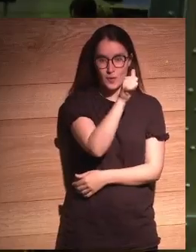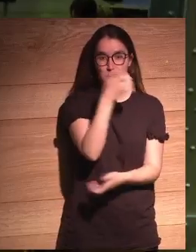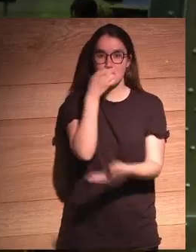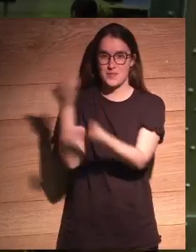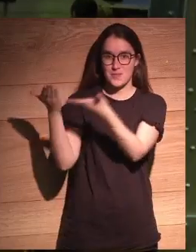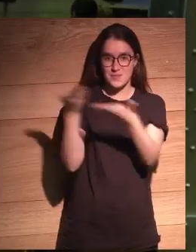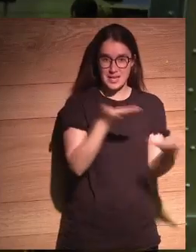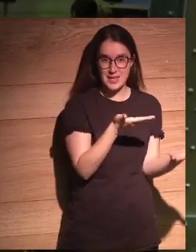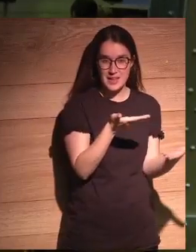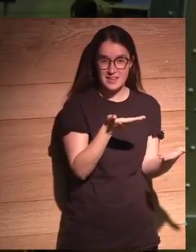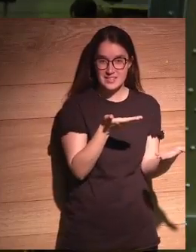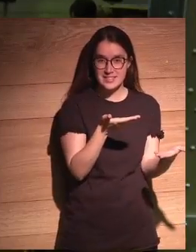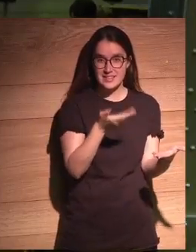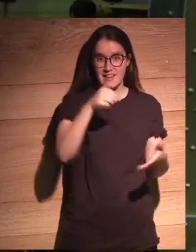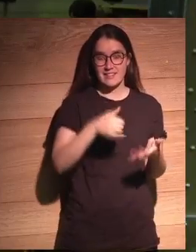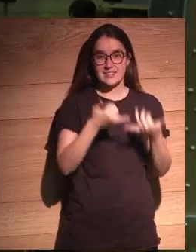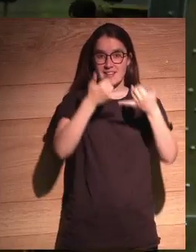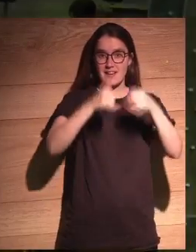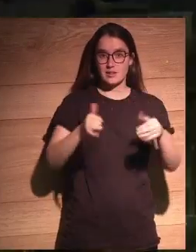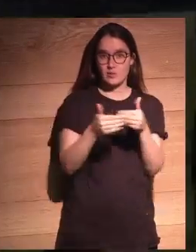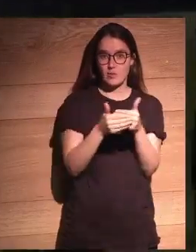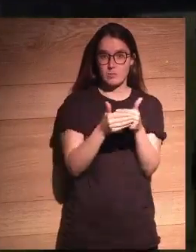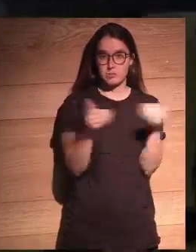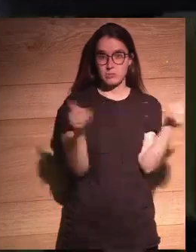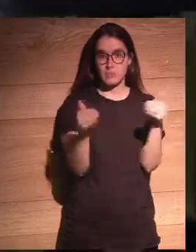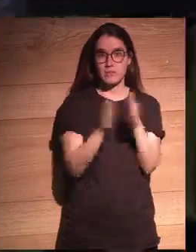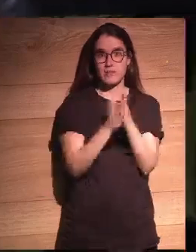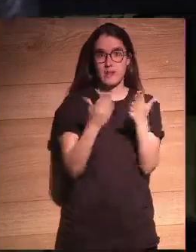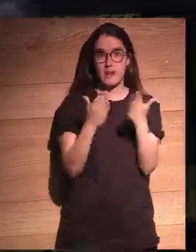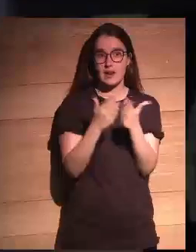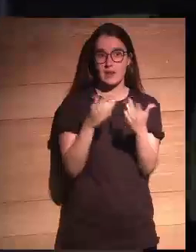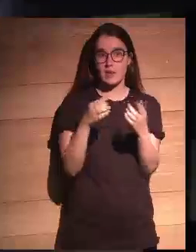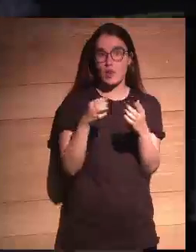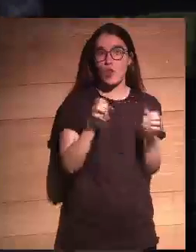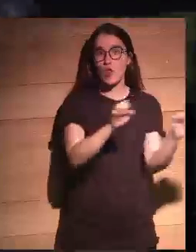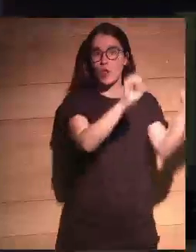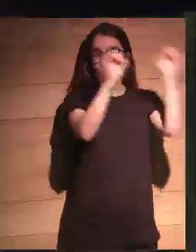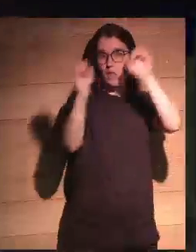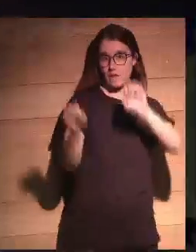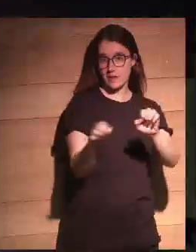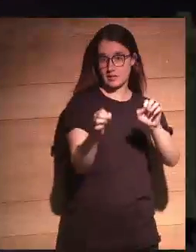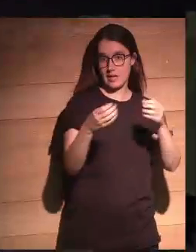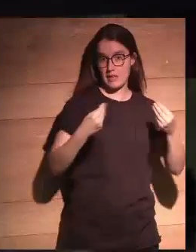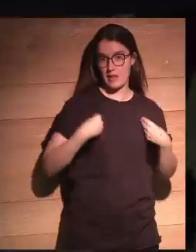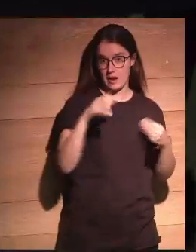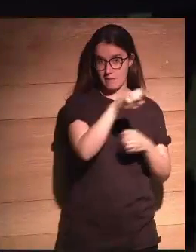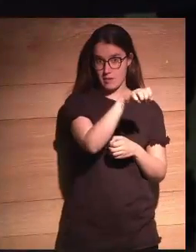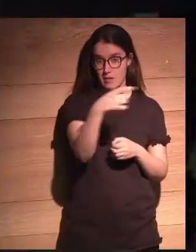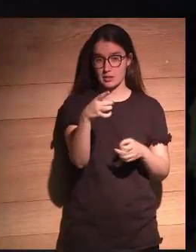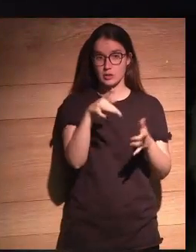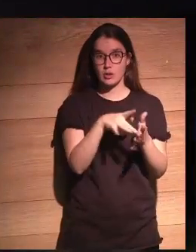Good morning, everyone, and welcome to this active presentation of the